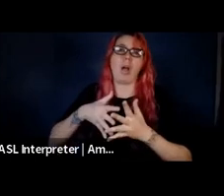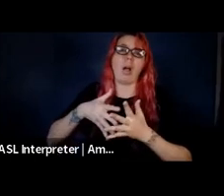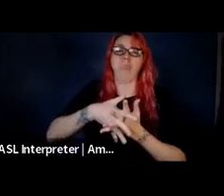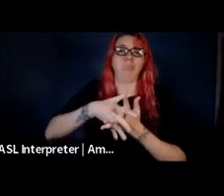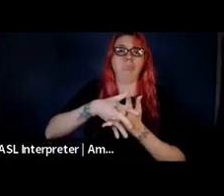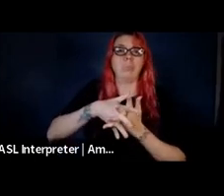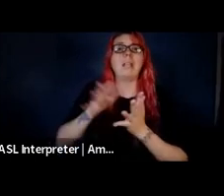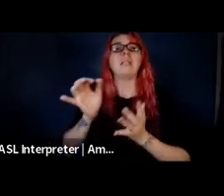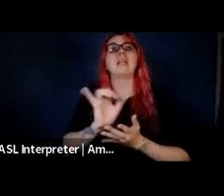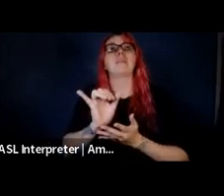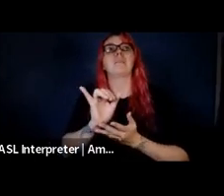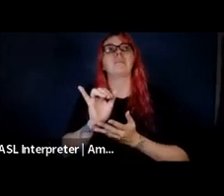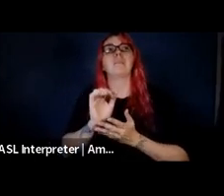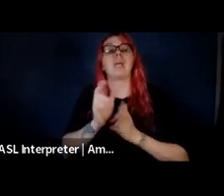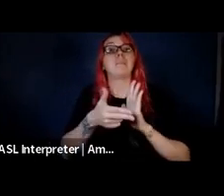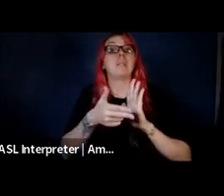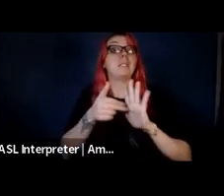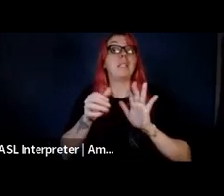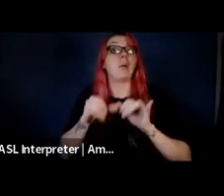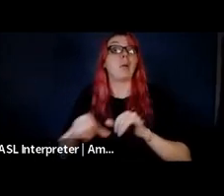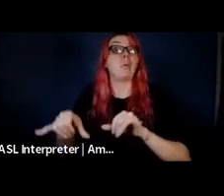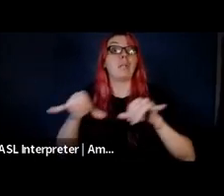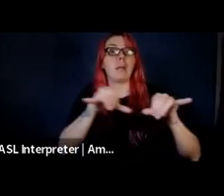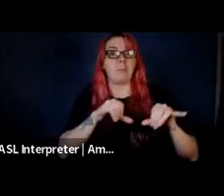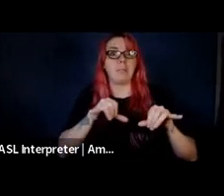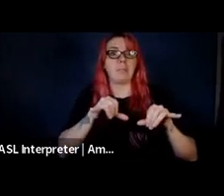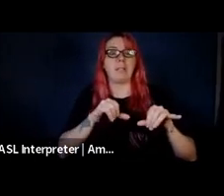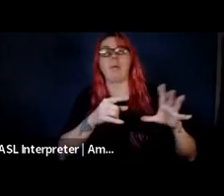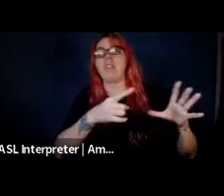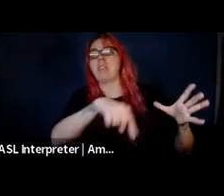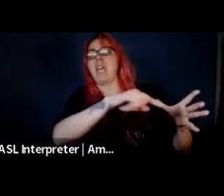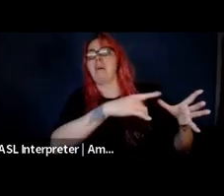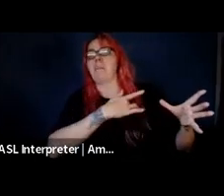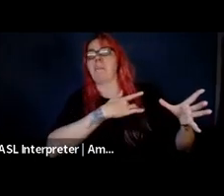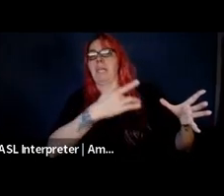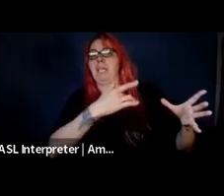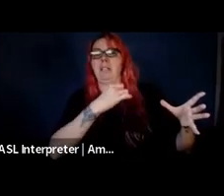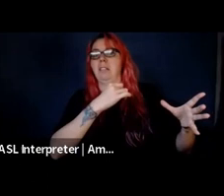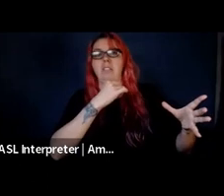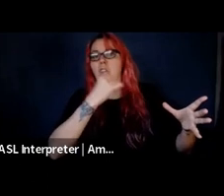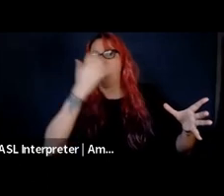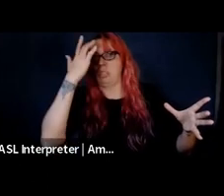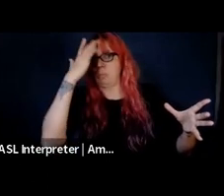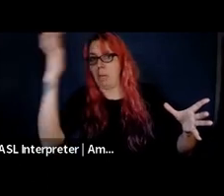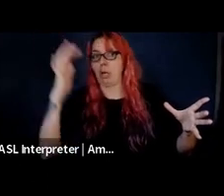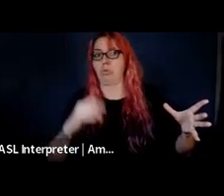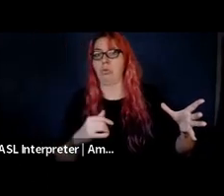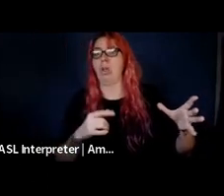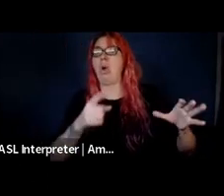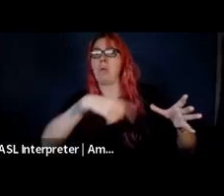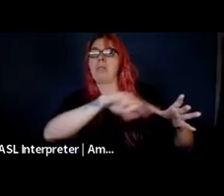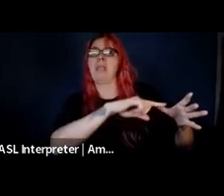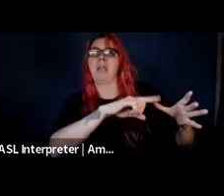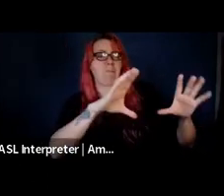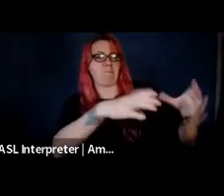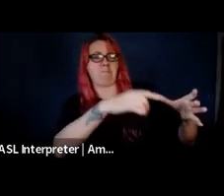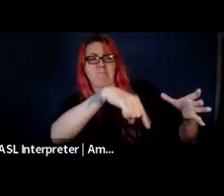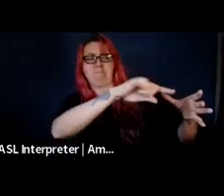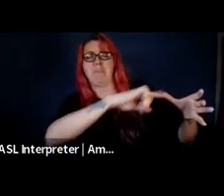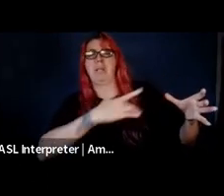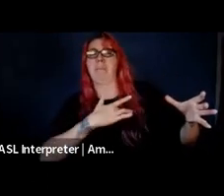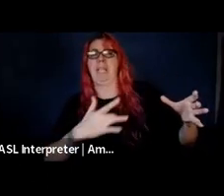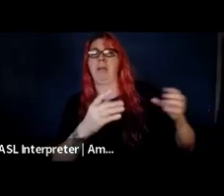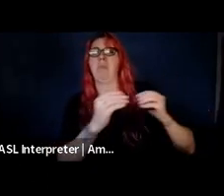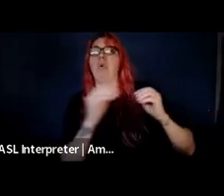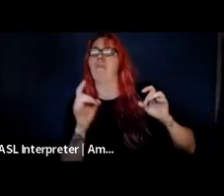they're not as smart, they're more violent, right? That then there's a particular way then that it becomes excuse to treat them. And